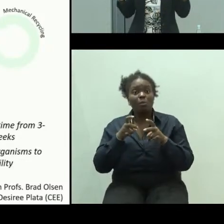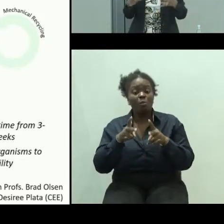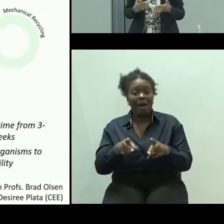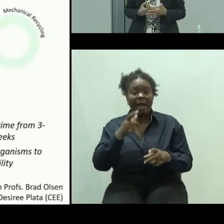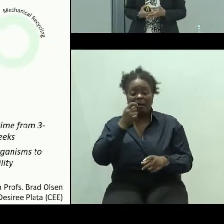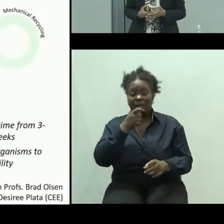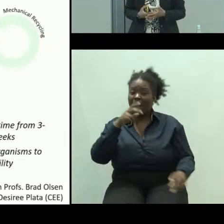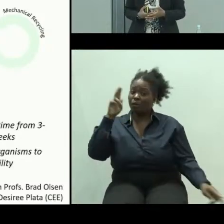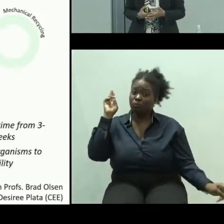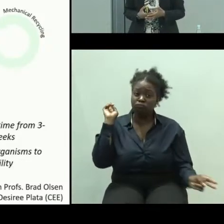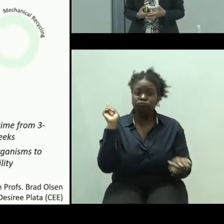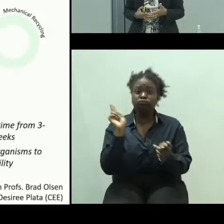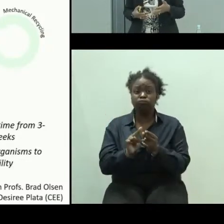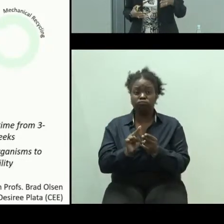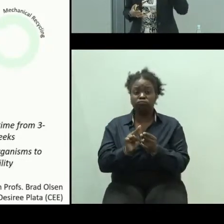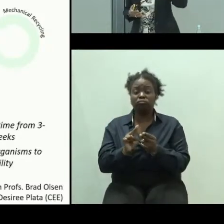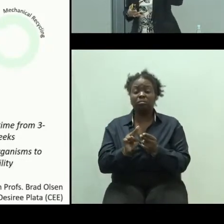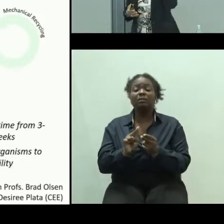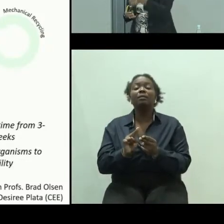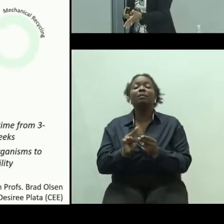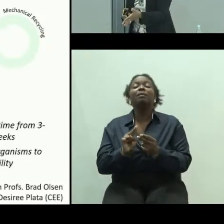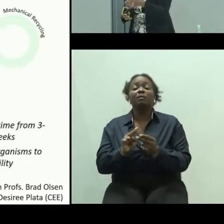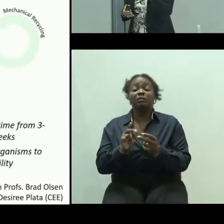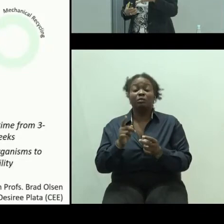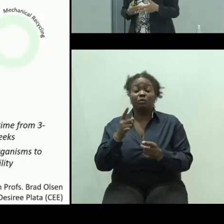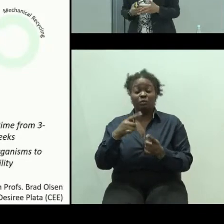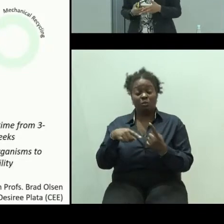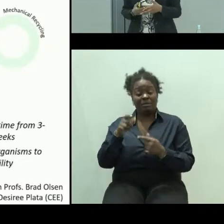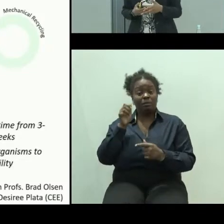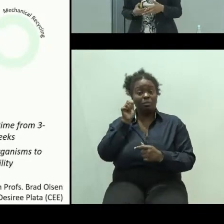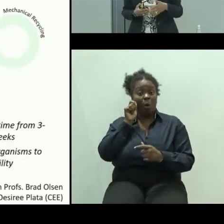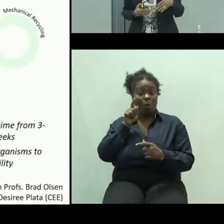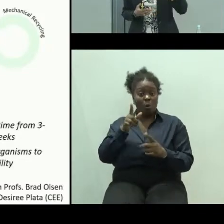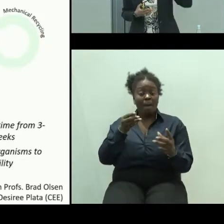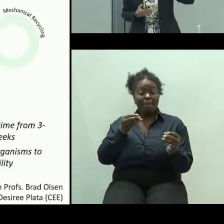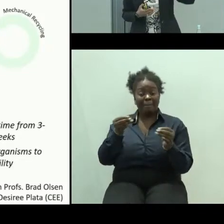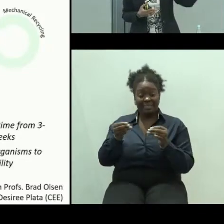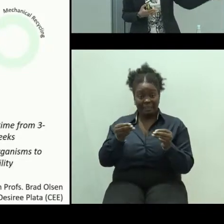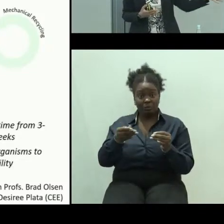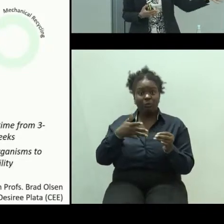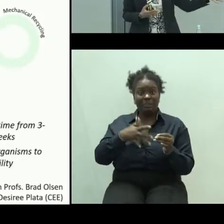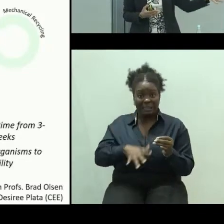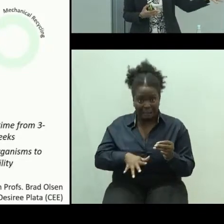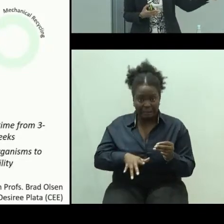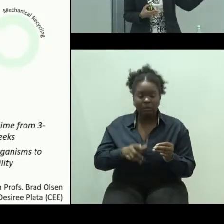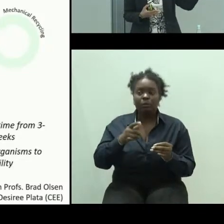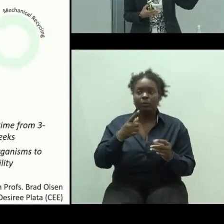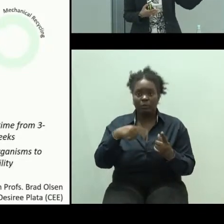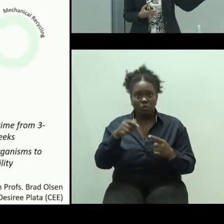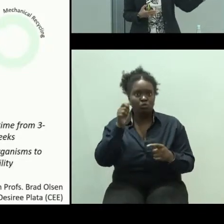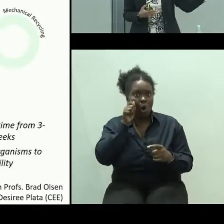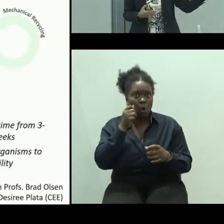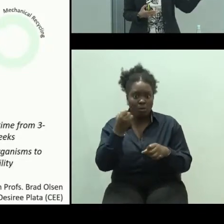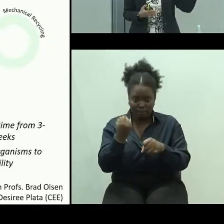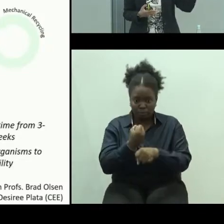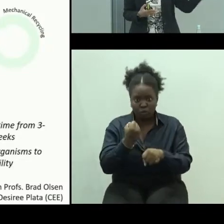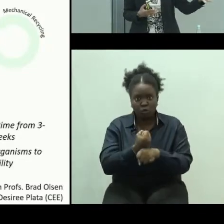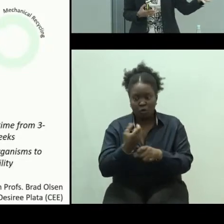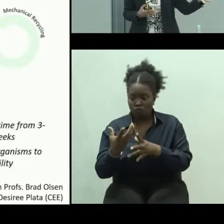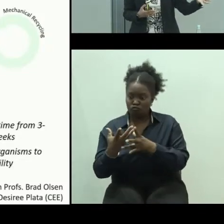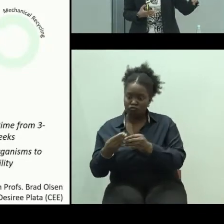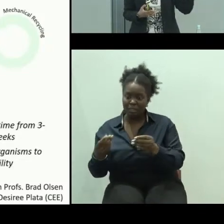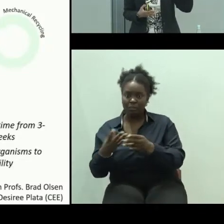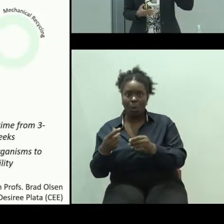dramatically reduce the screening time so that we know we can get the materials that we need. We know they can be produced from resources that are